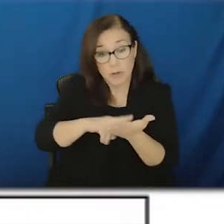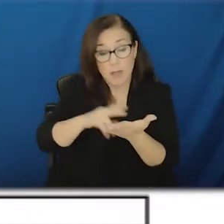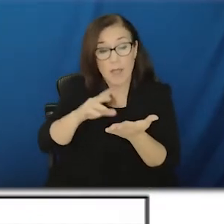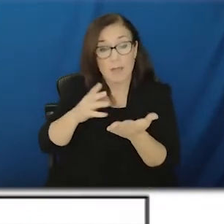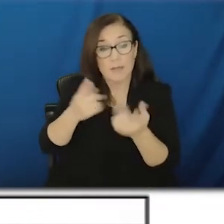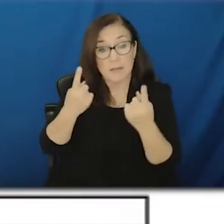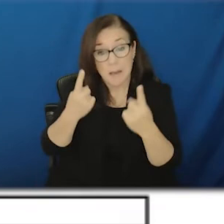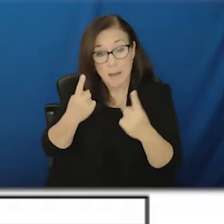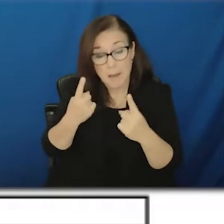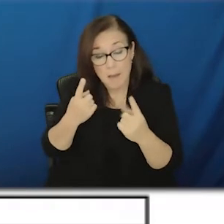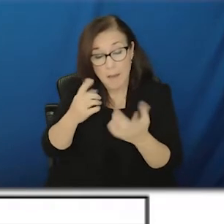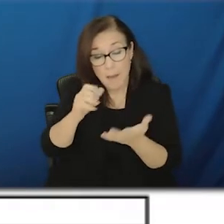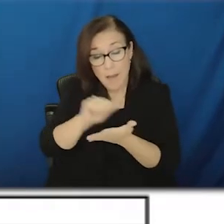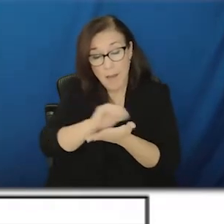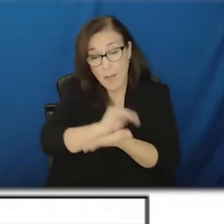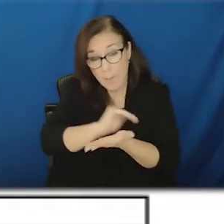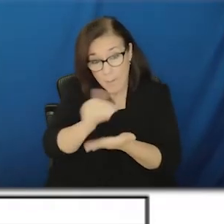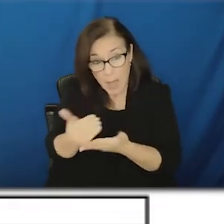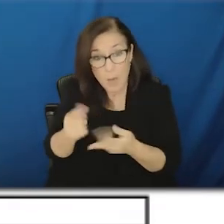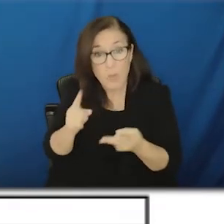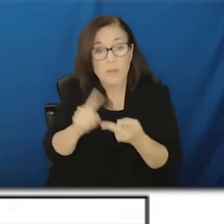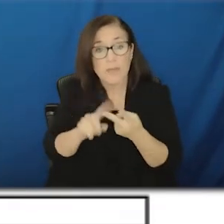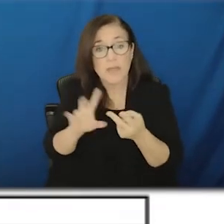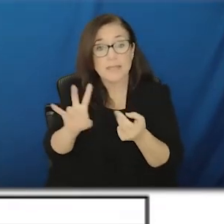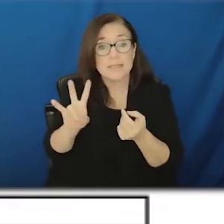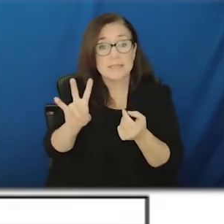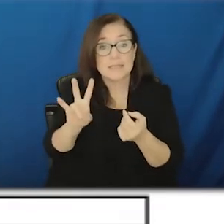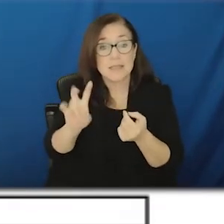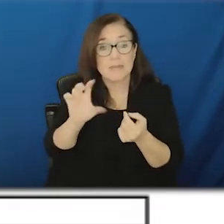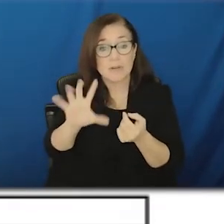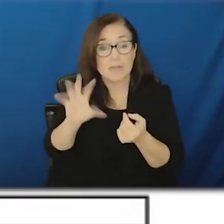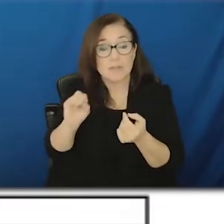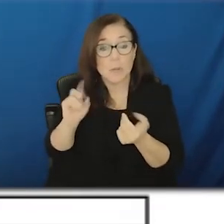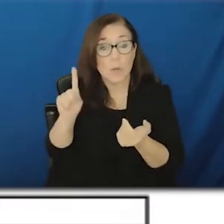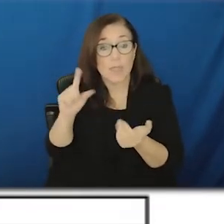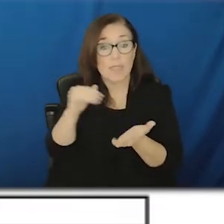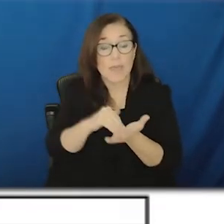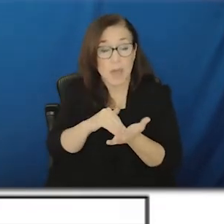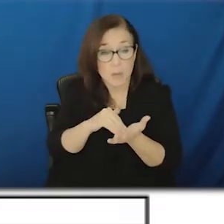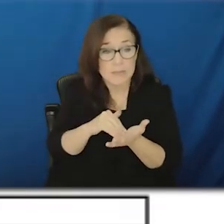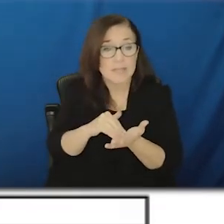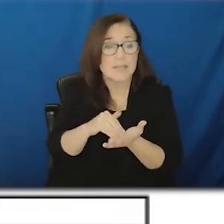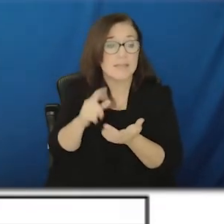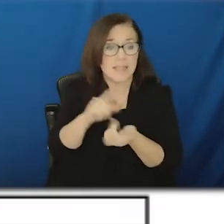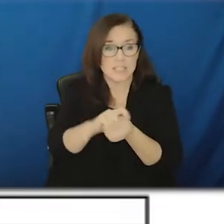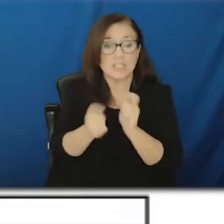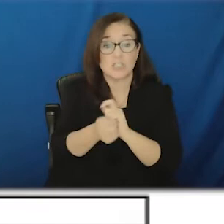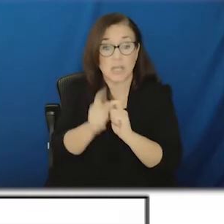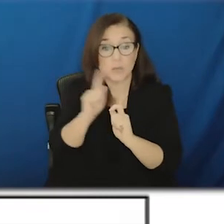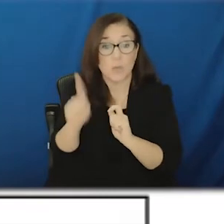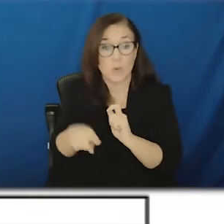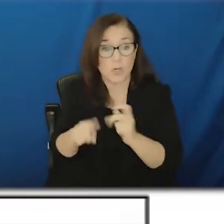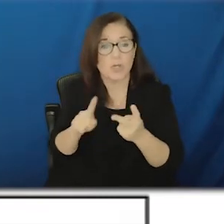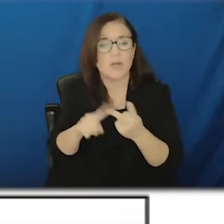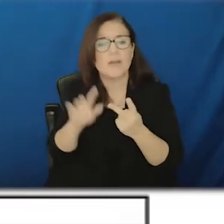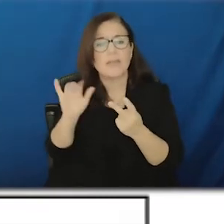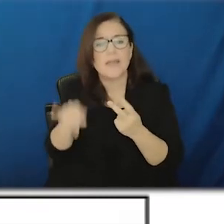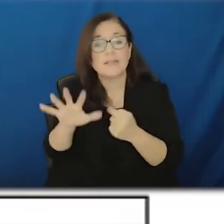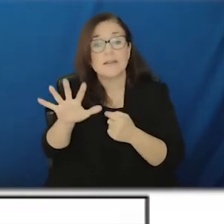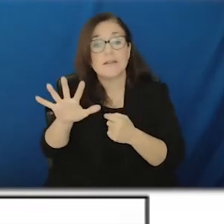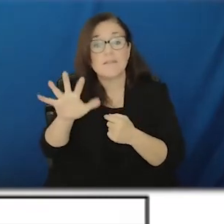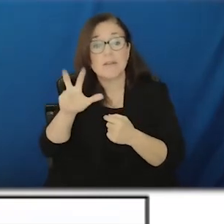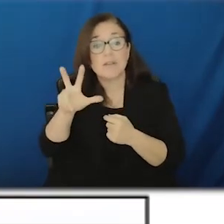for $751,000 and change. You see the pending change order that I have been speaking about for